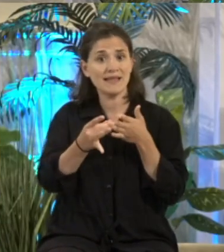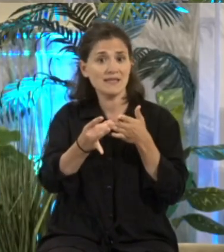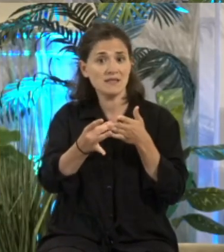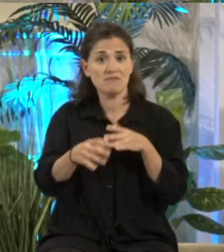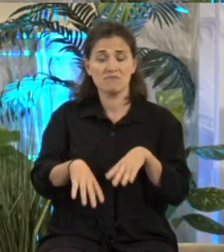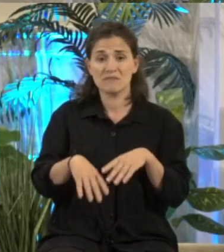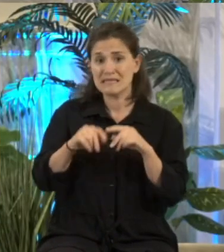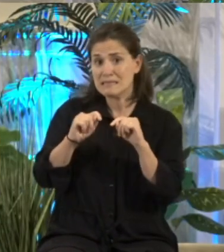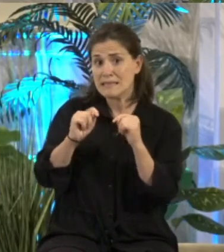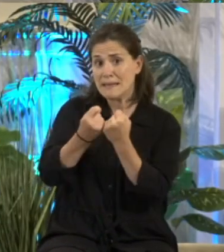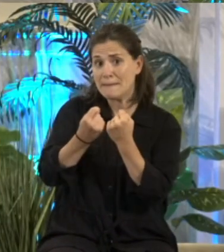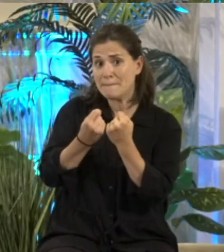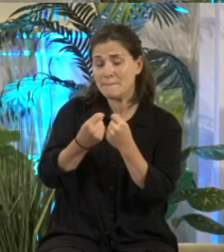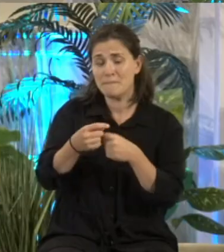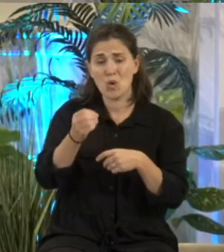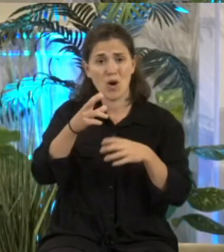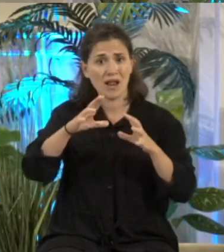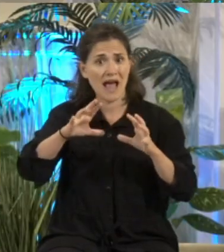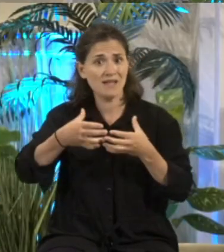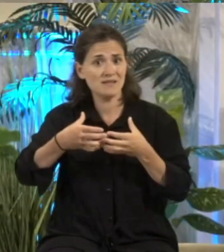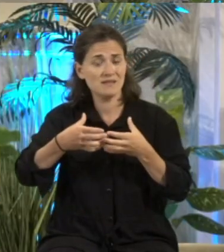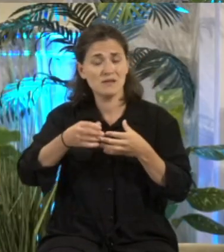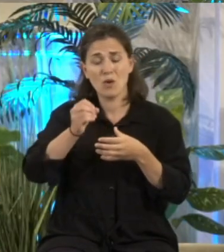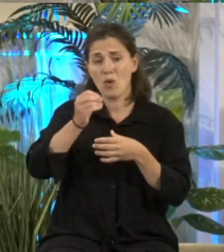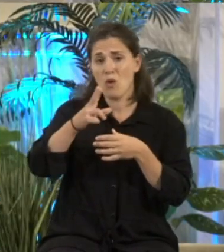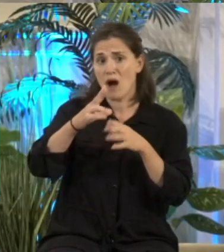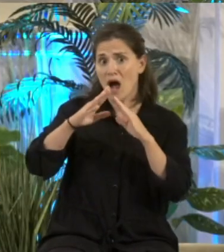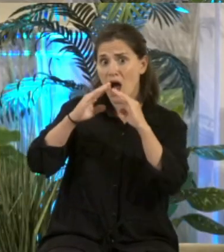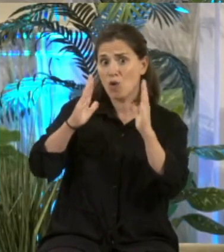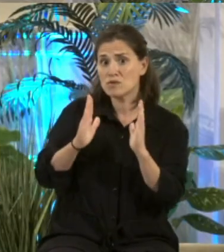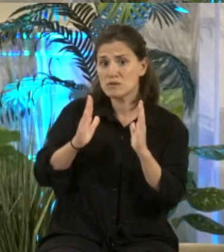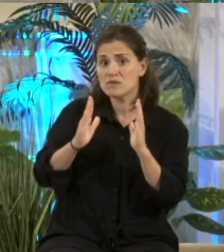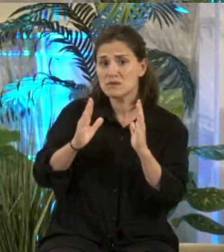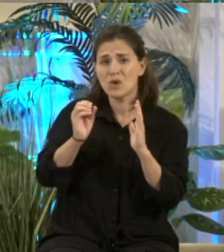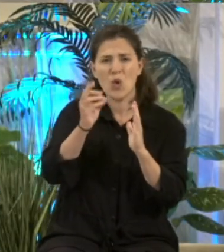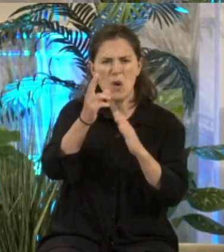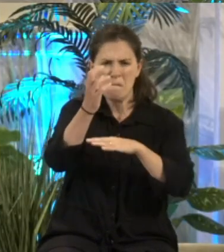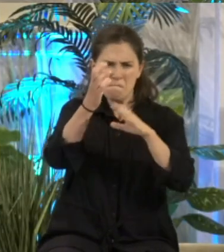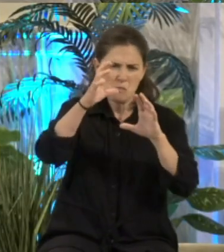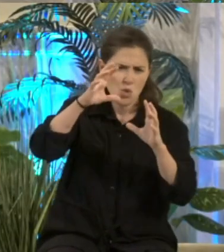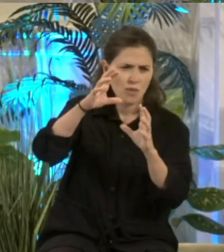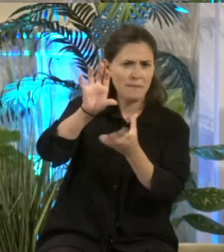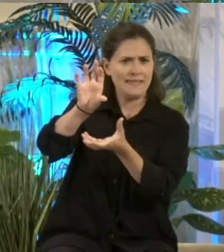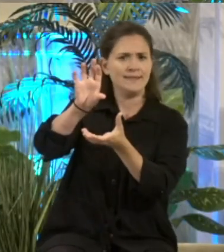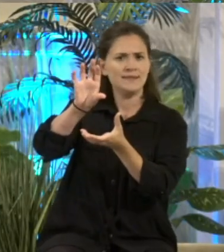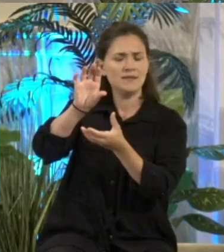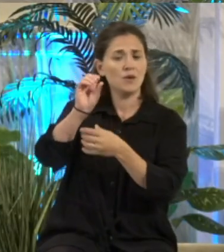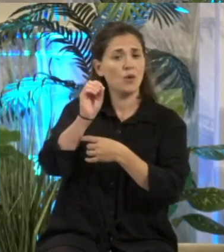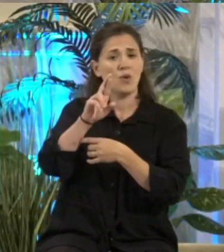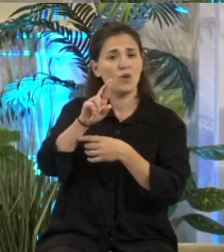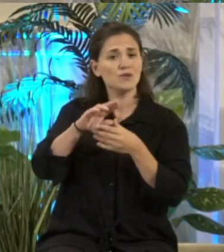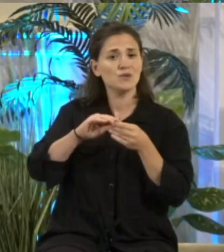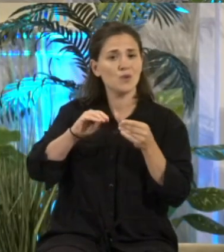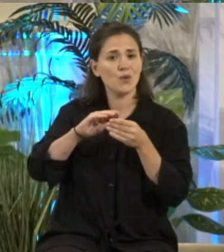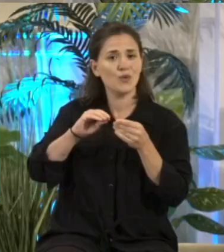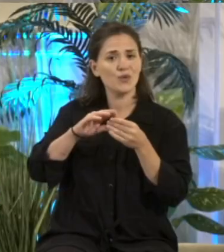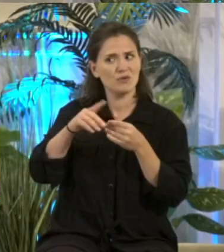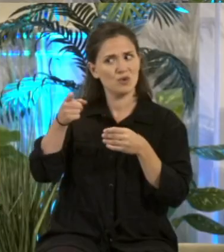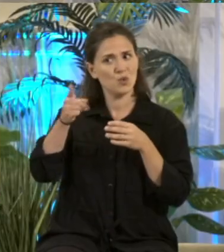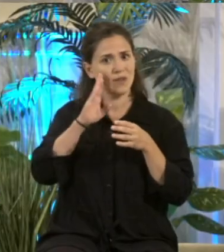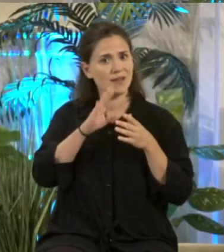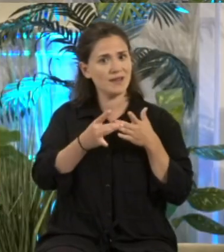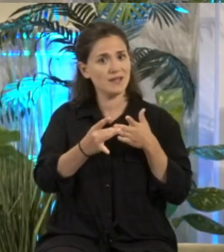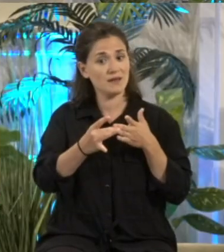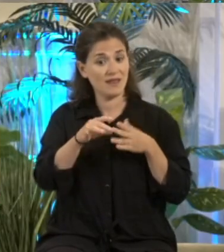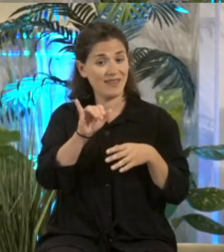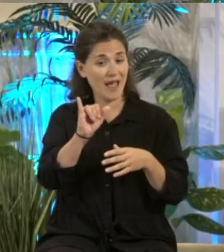a classroom or a household or a movement or a story. And when that moment comes, I hope